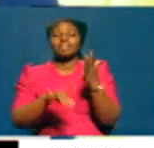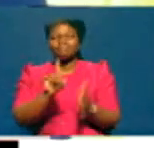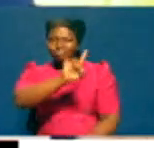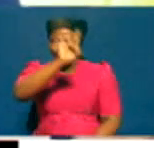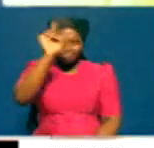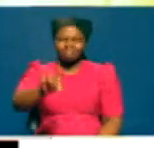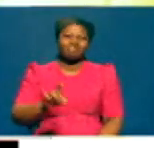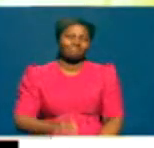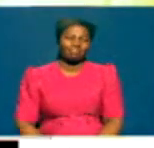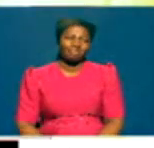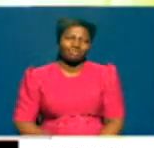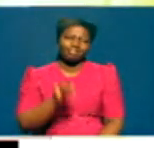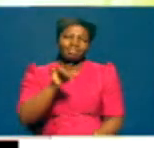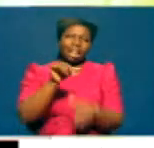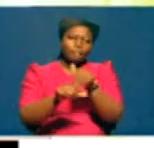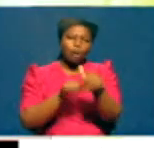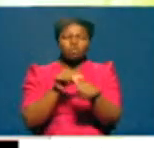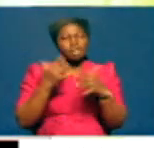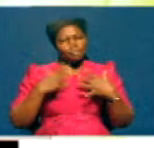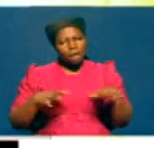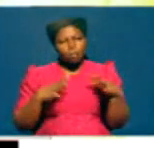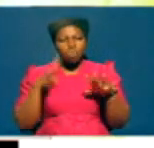It's all about pooling together.